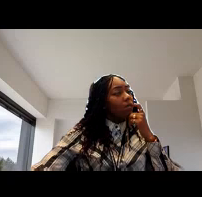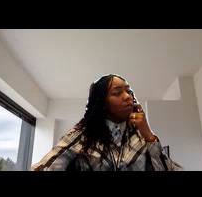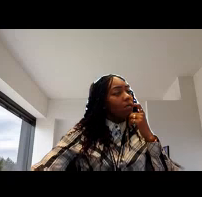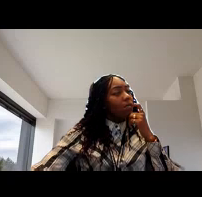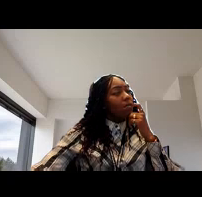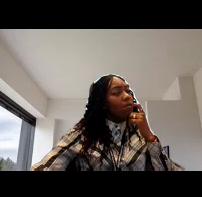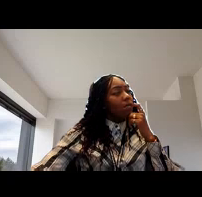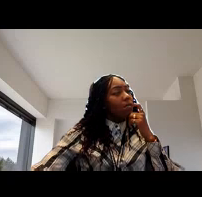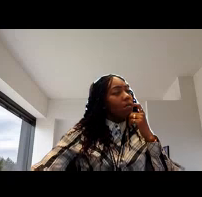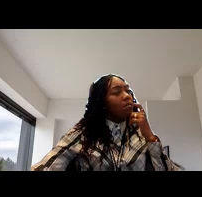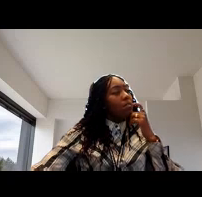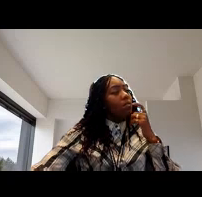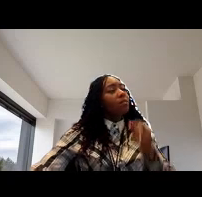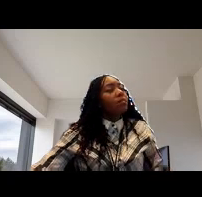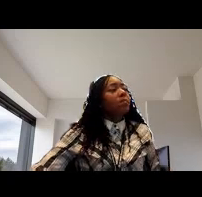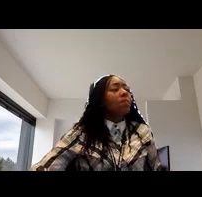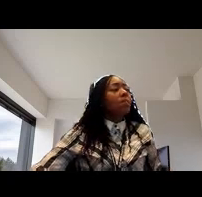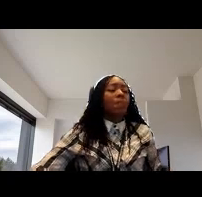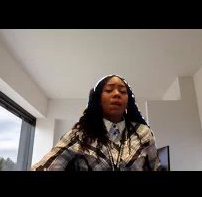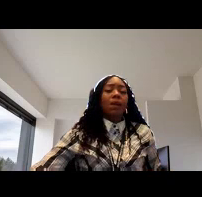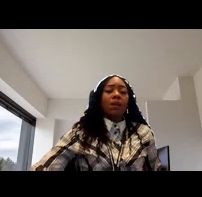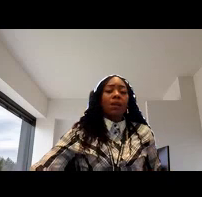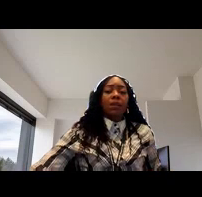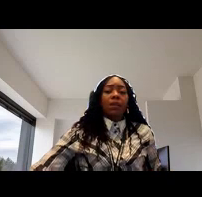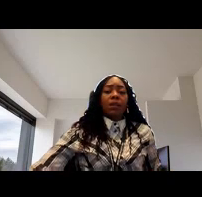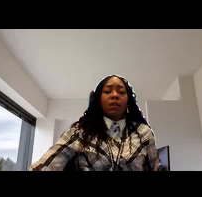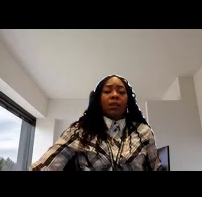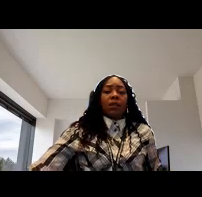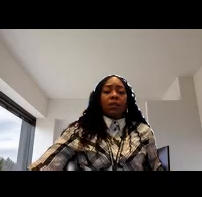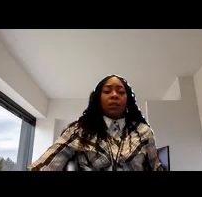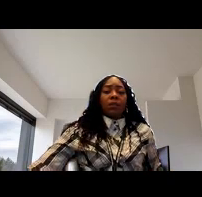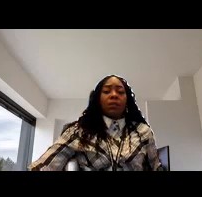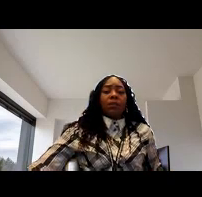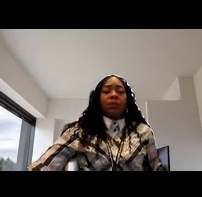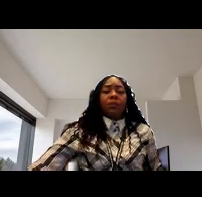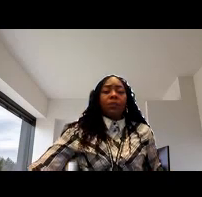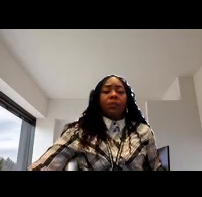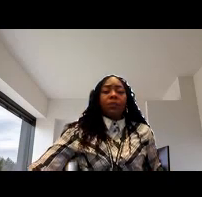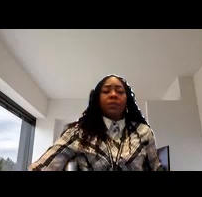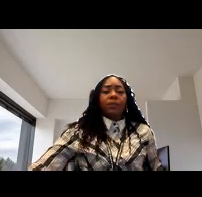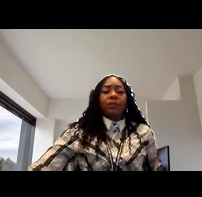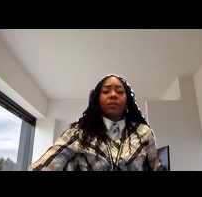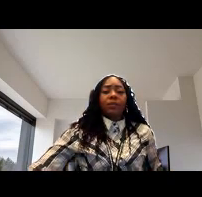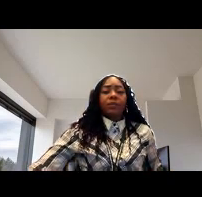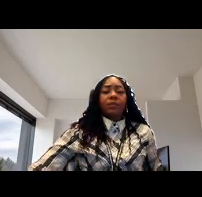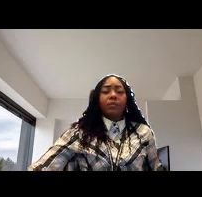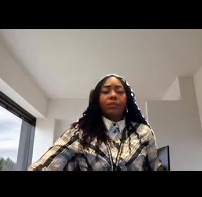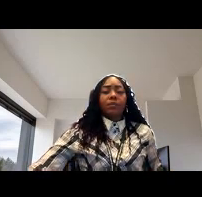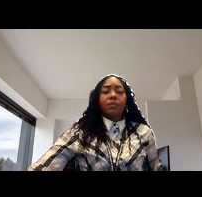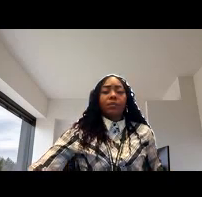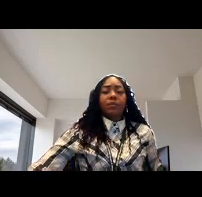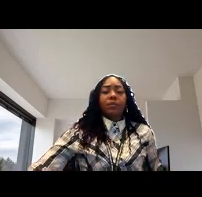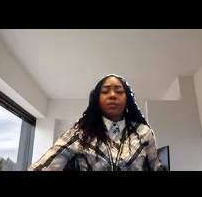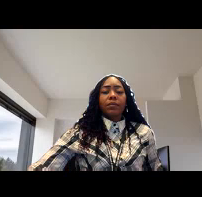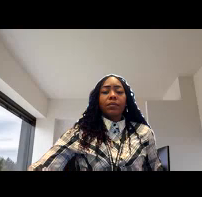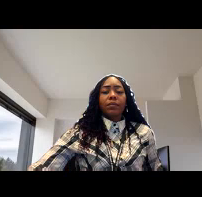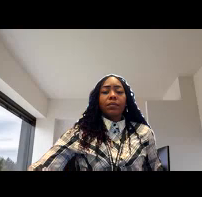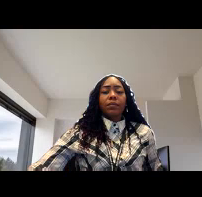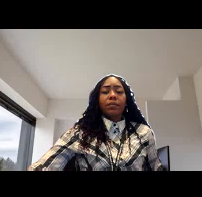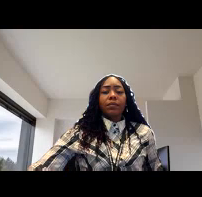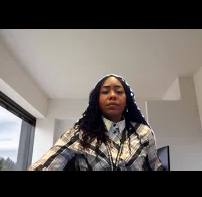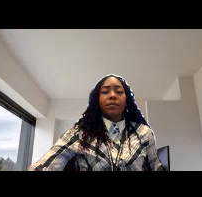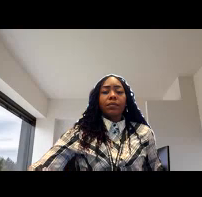make sure folks kind of understood that a lot of what you'll see, if you literally just go get the text of 42 CFR Part 2,